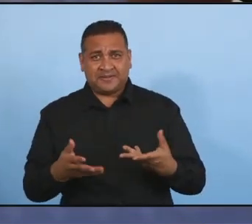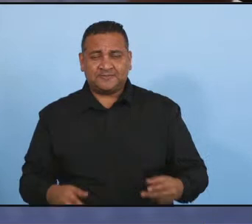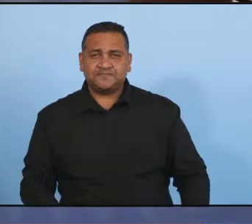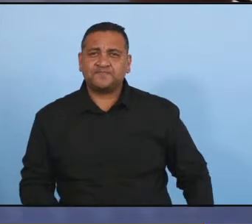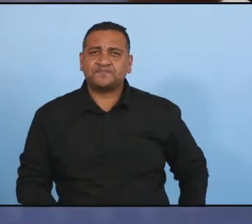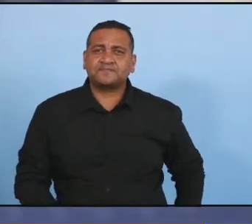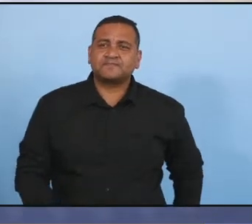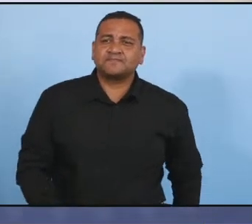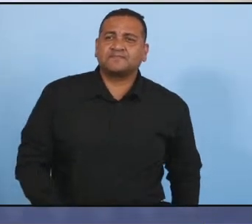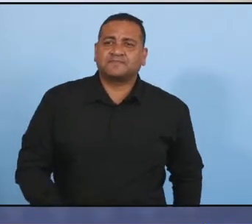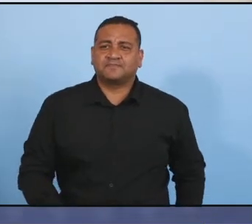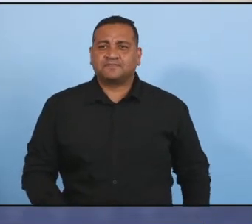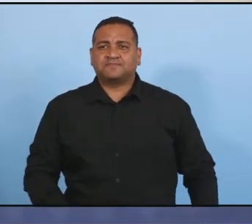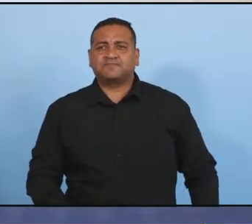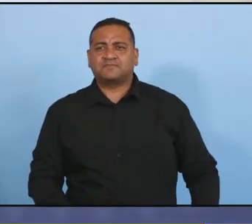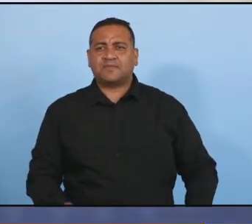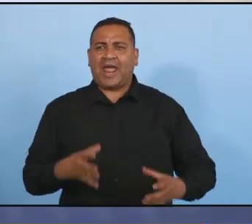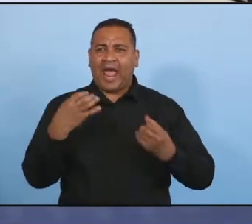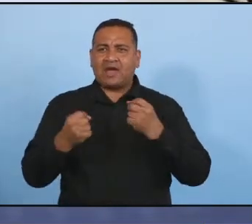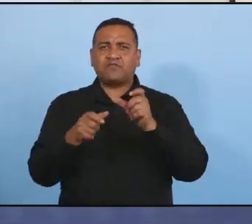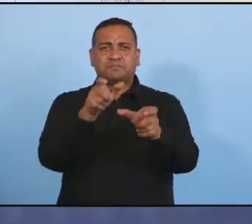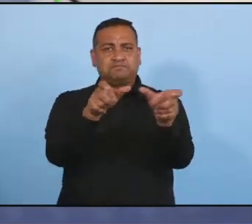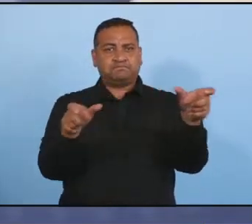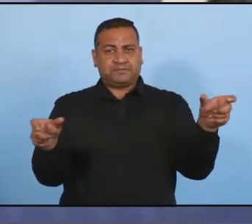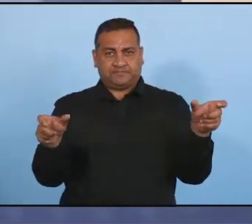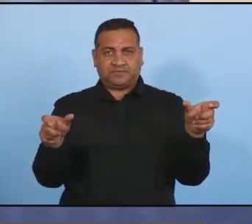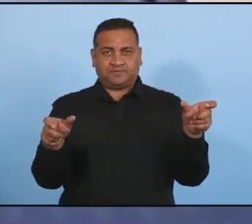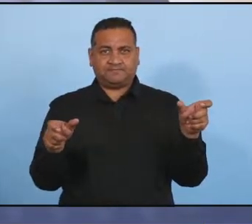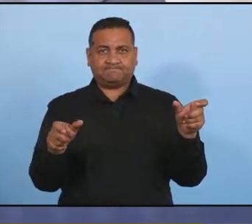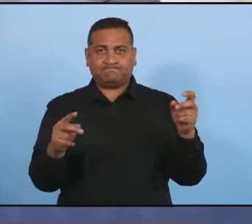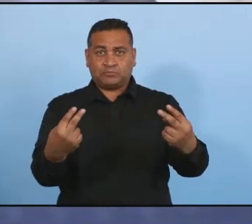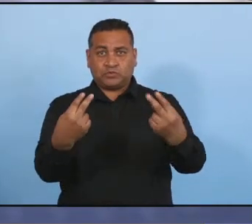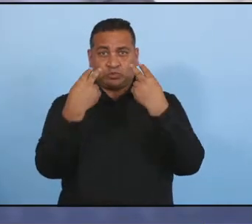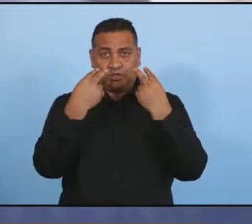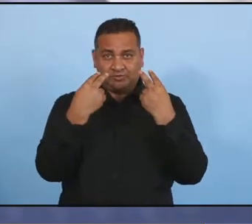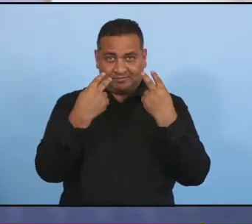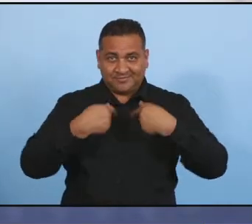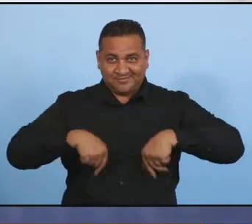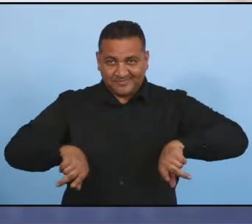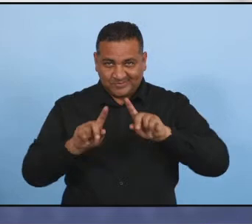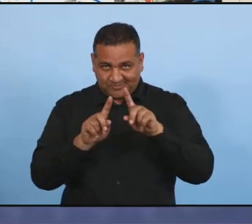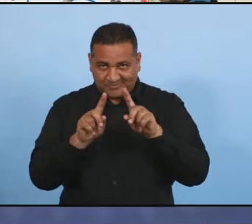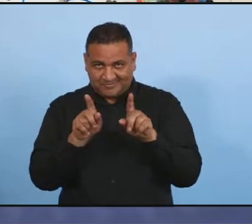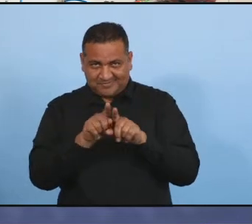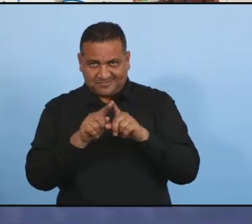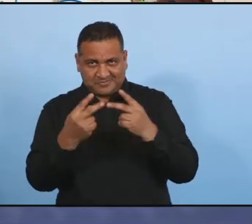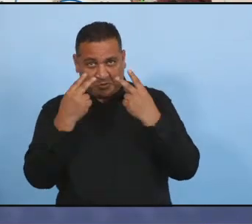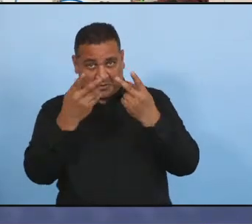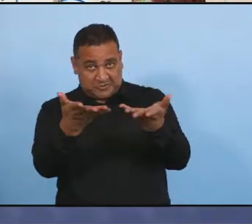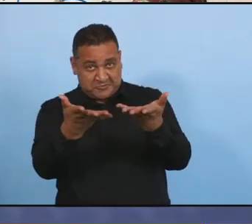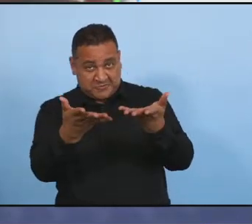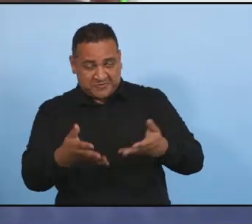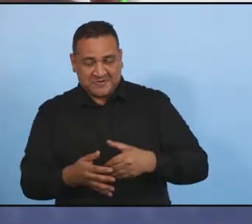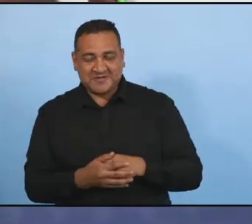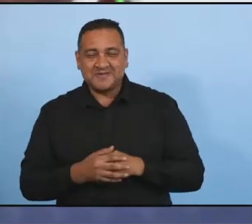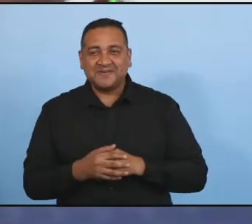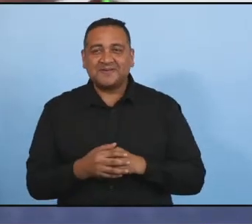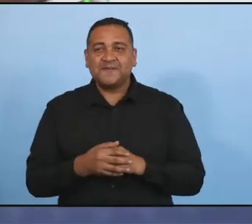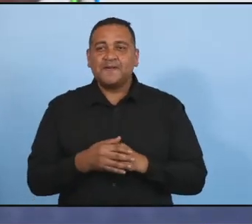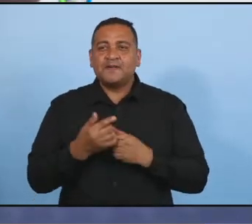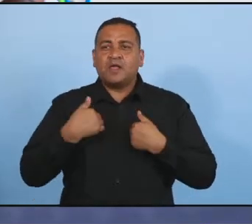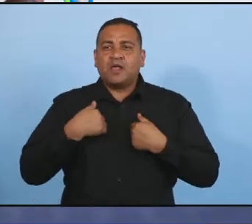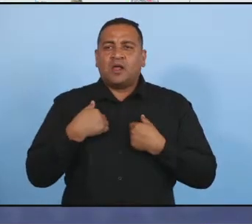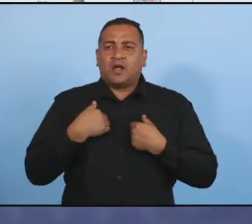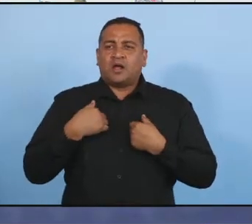I mean, there are people watching this. Exactly. And I'm one of those people. And literally going, pneumatics